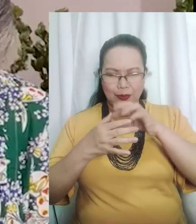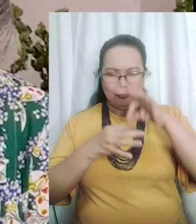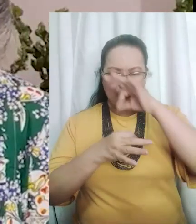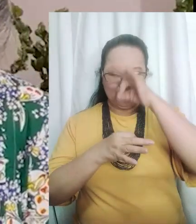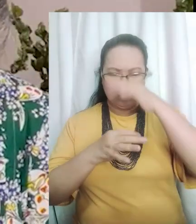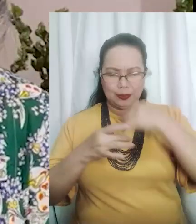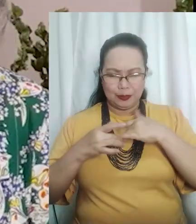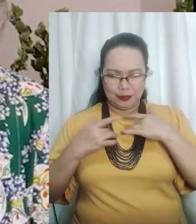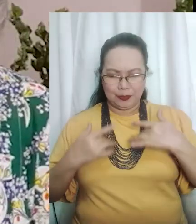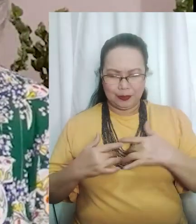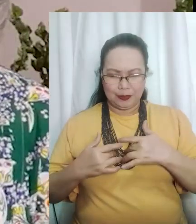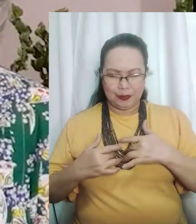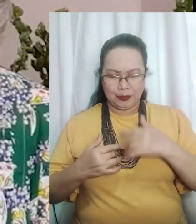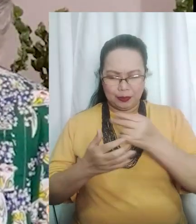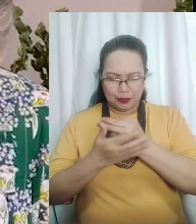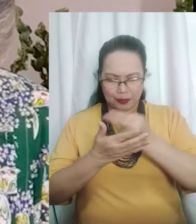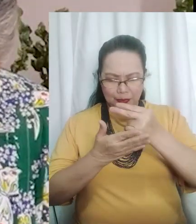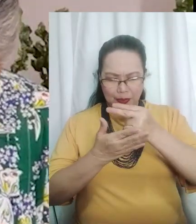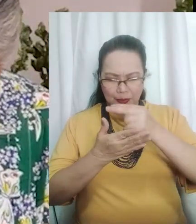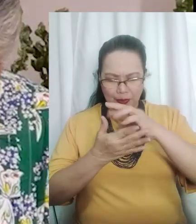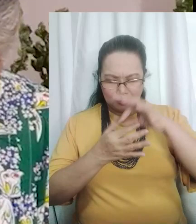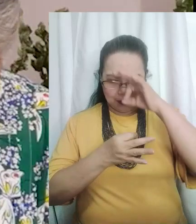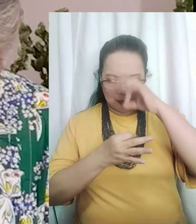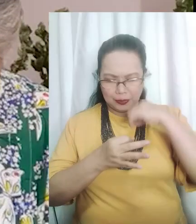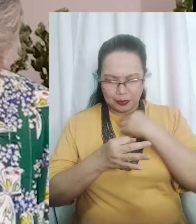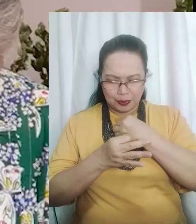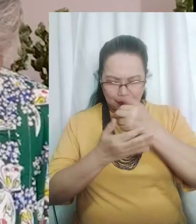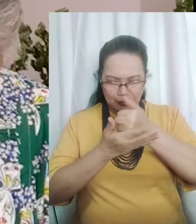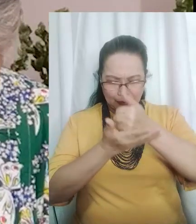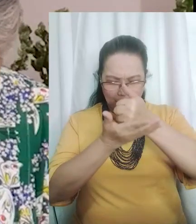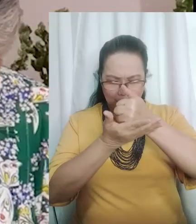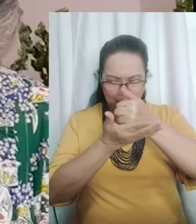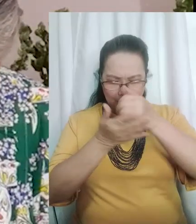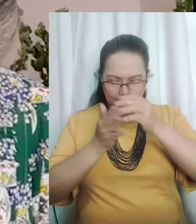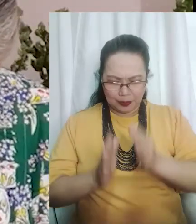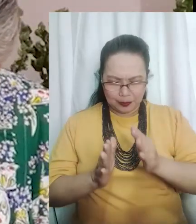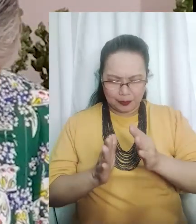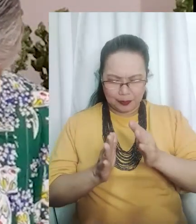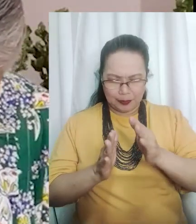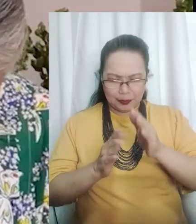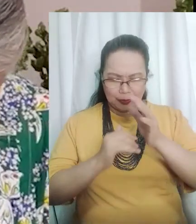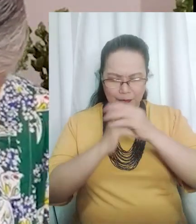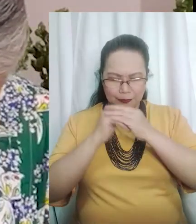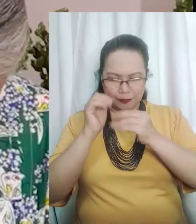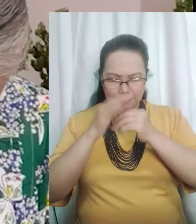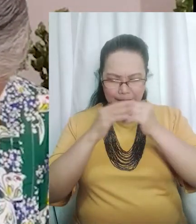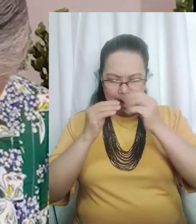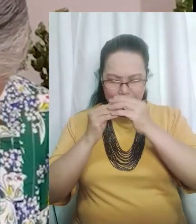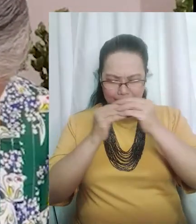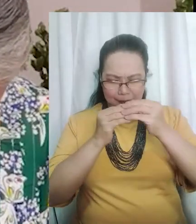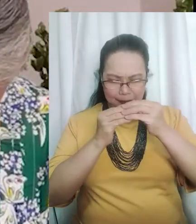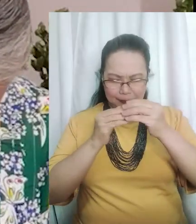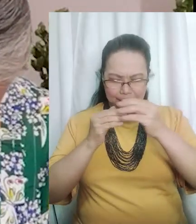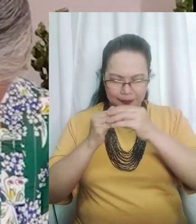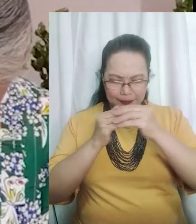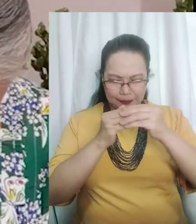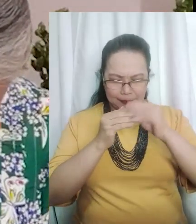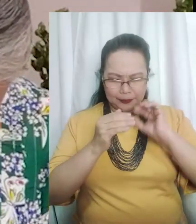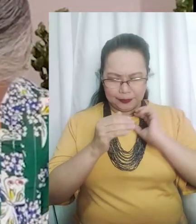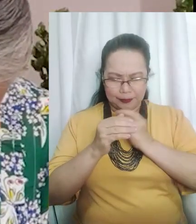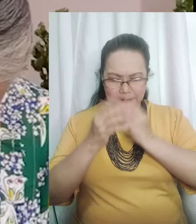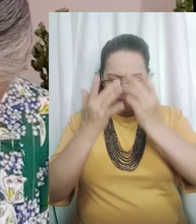hearts. Holy Spirit, our helper, comforter, and guide, lead us to